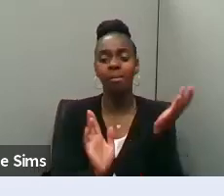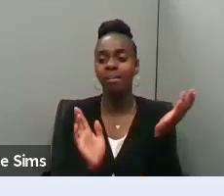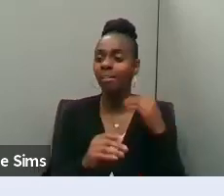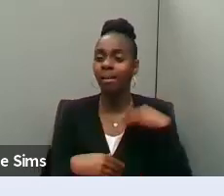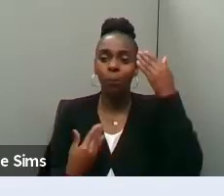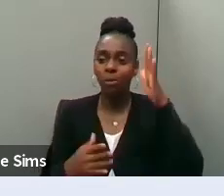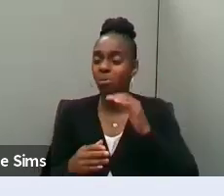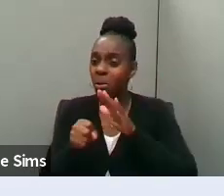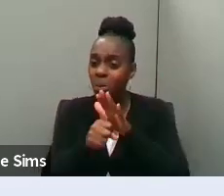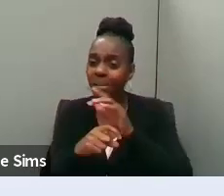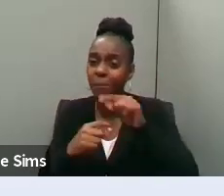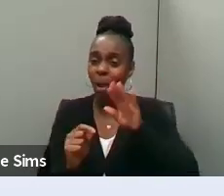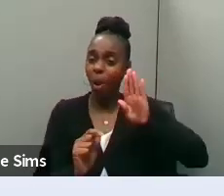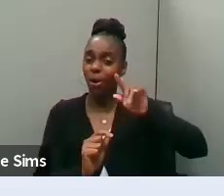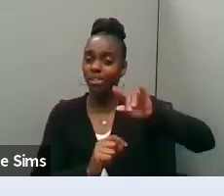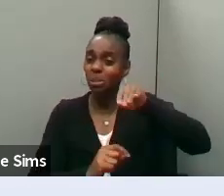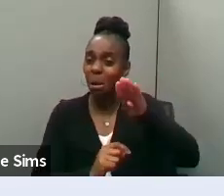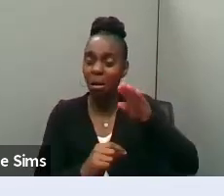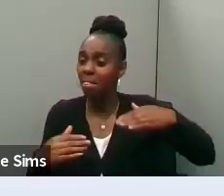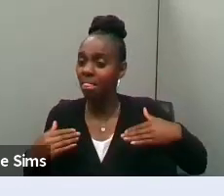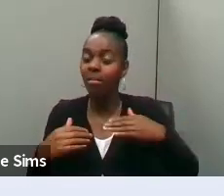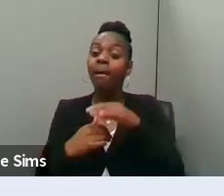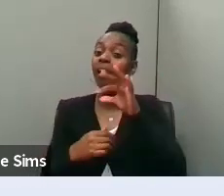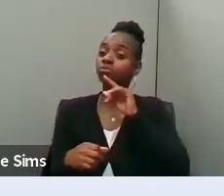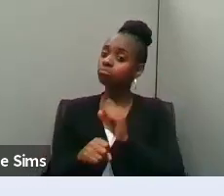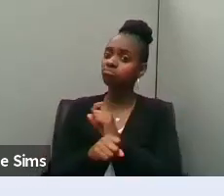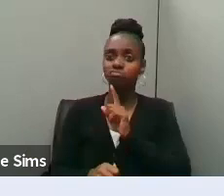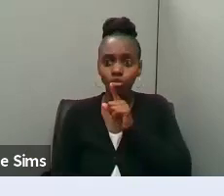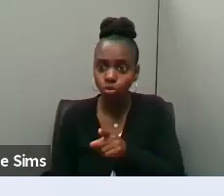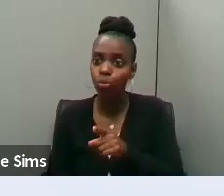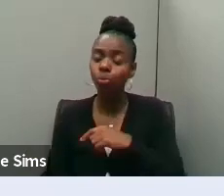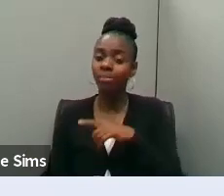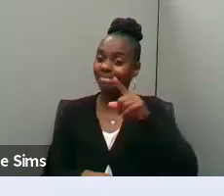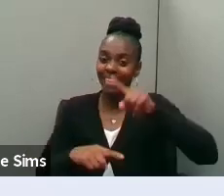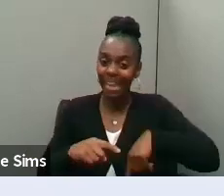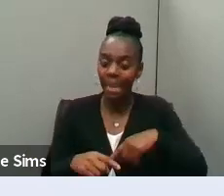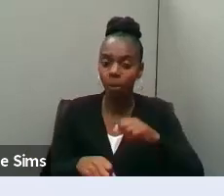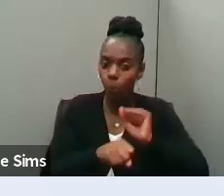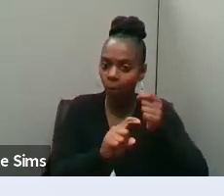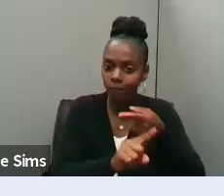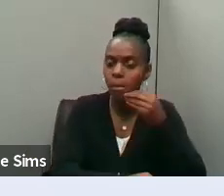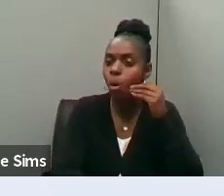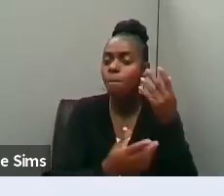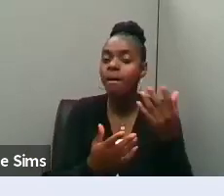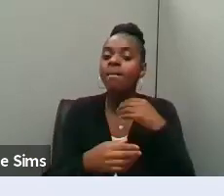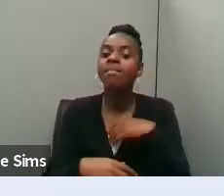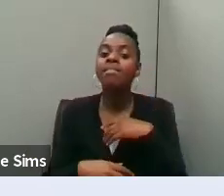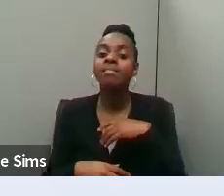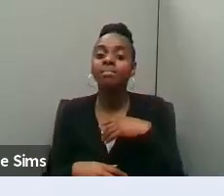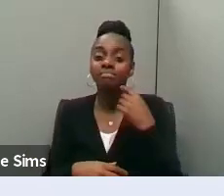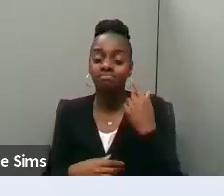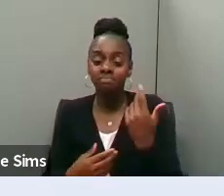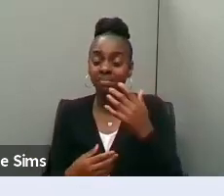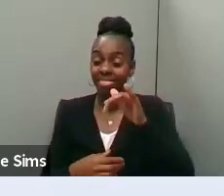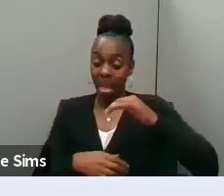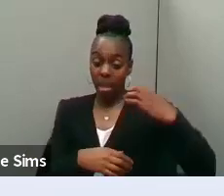know enough about her job yet. If it's true that she can't, there's nothing she can do from home, then the